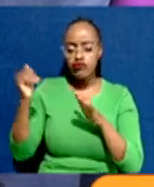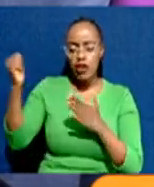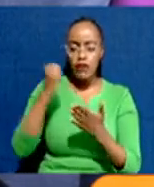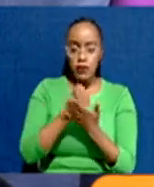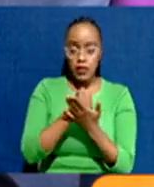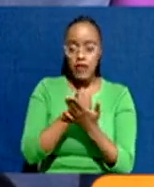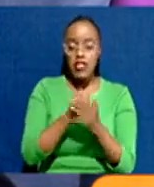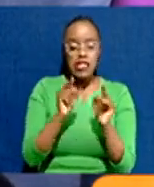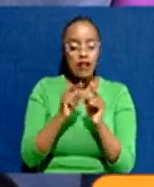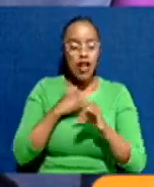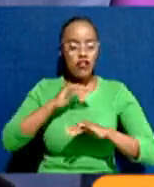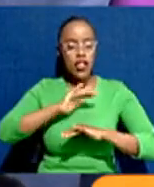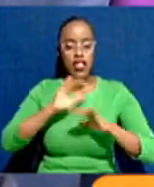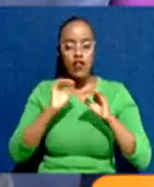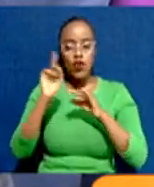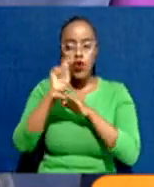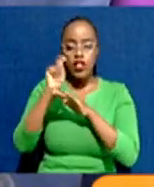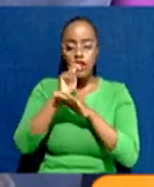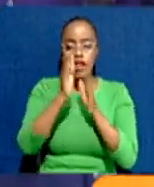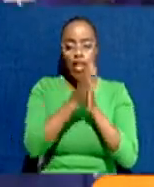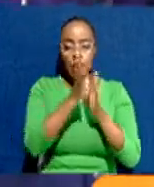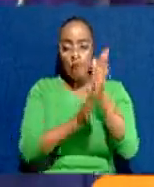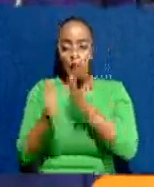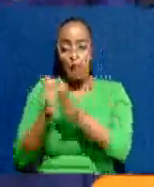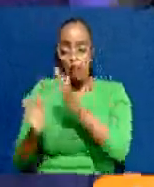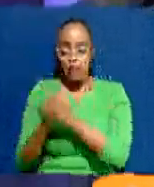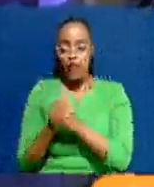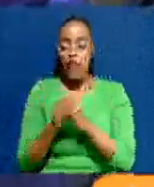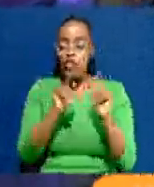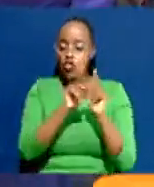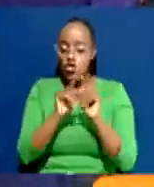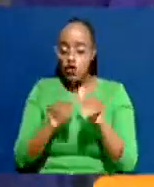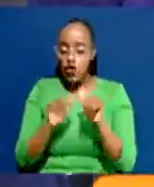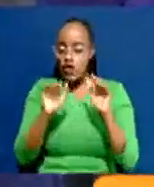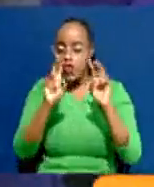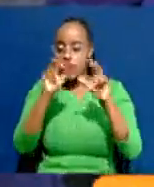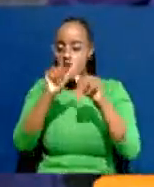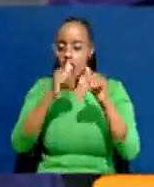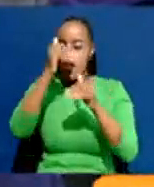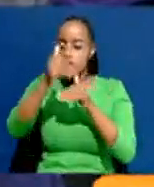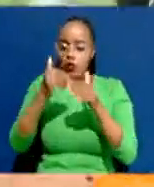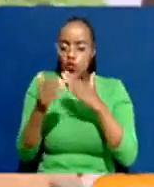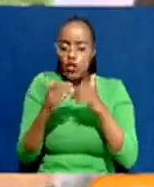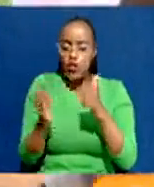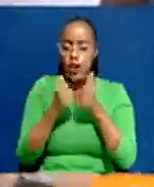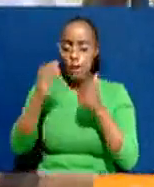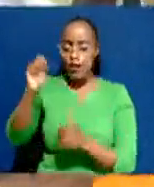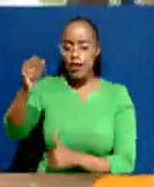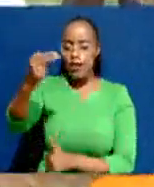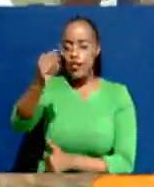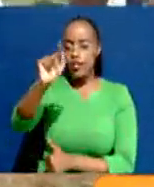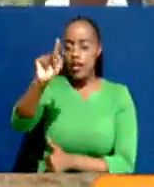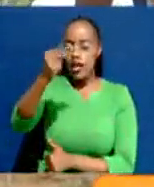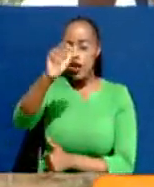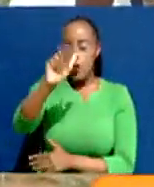school lack adequate training and preparation. And in reference to the contentious aftermath of the Shakahola cult mass